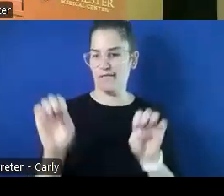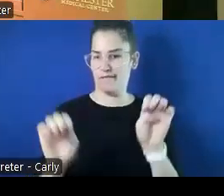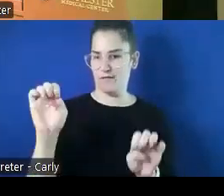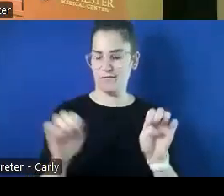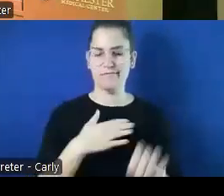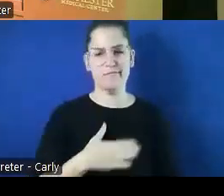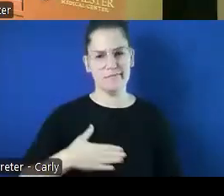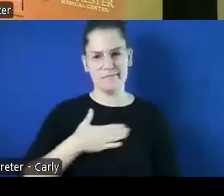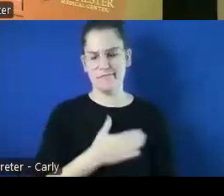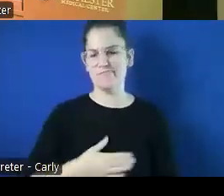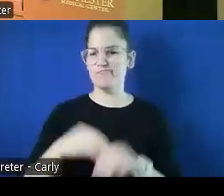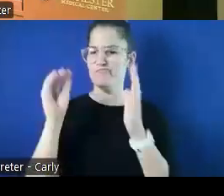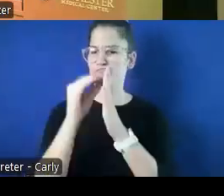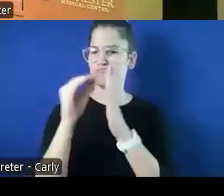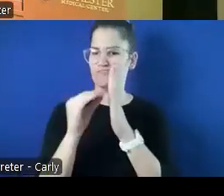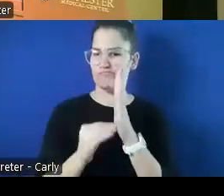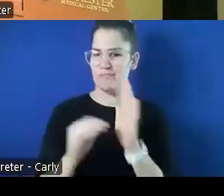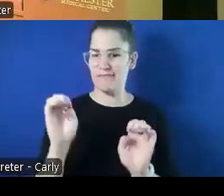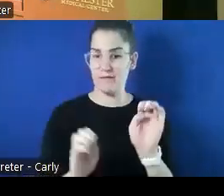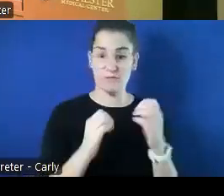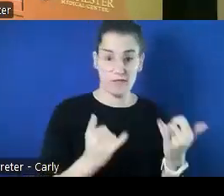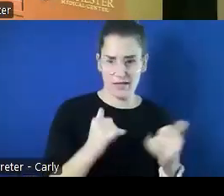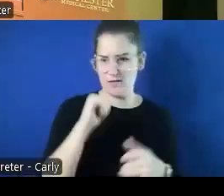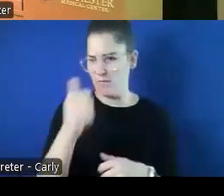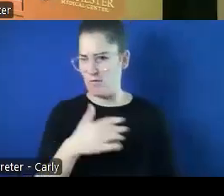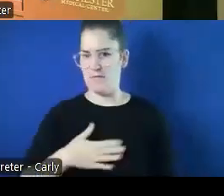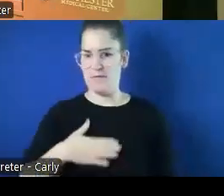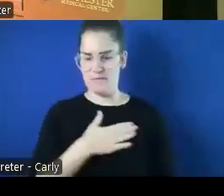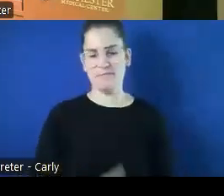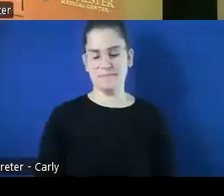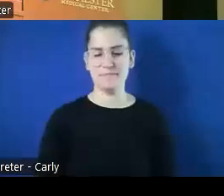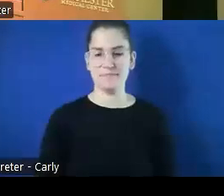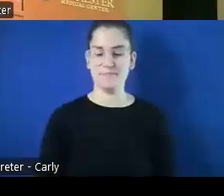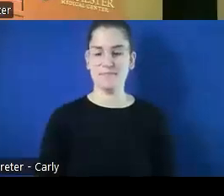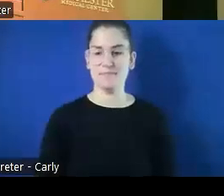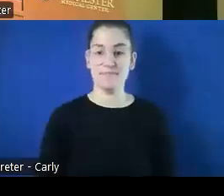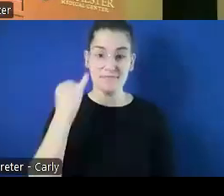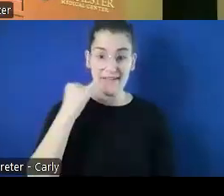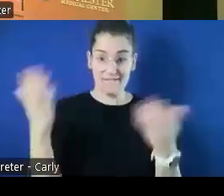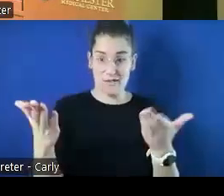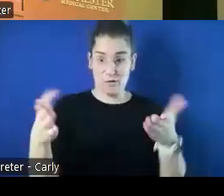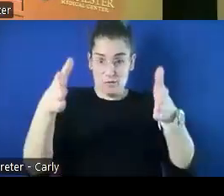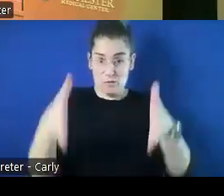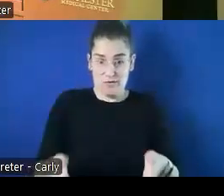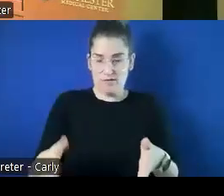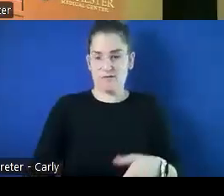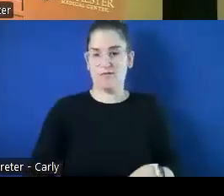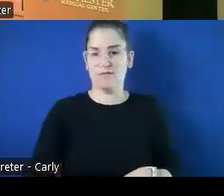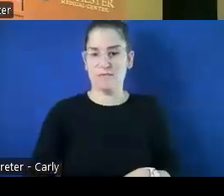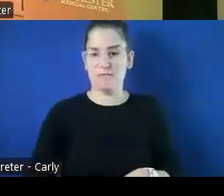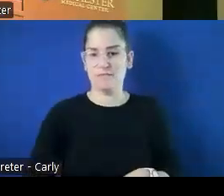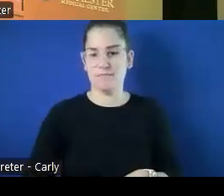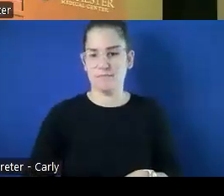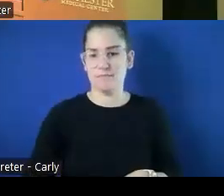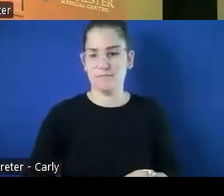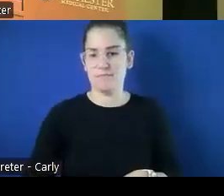please do that today or tomorrow. Also, if you're in the room and you have a question,